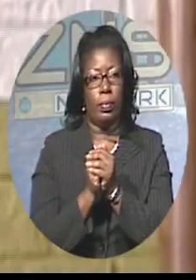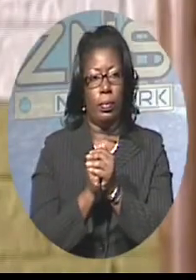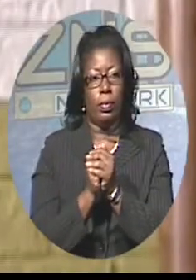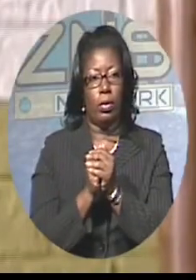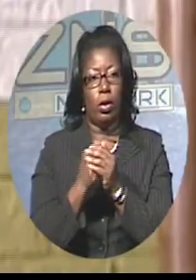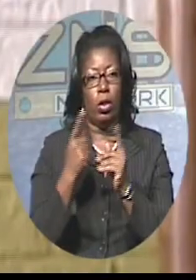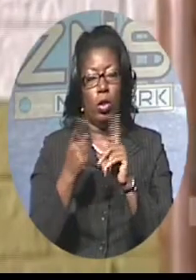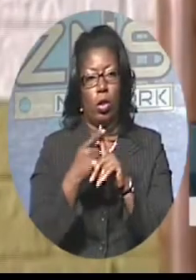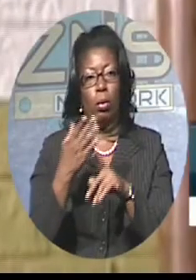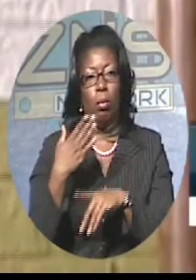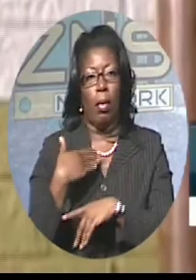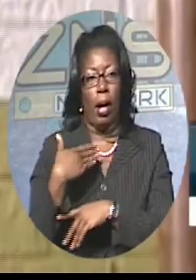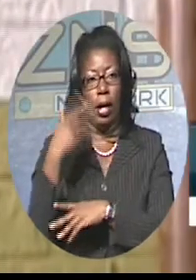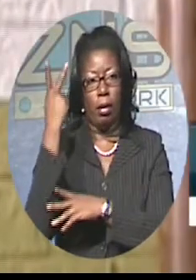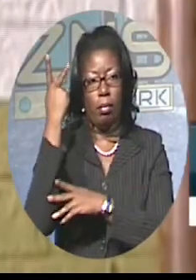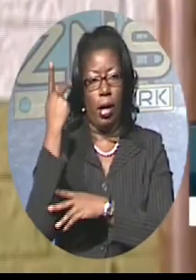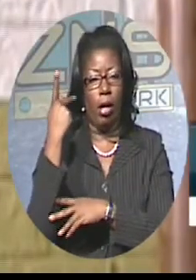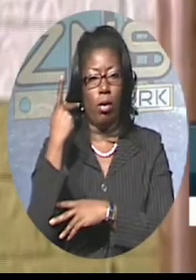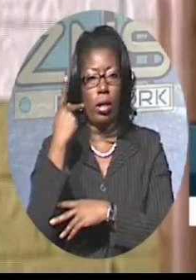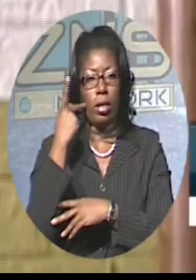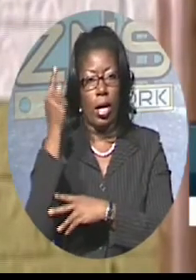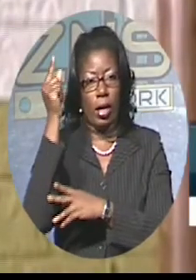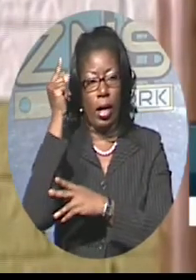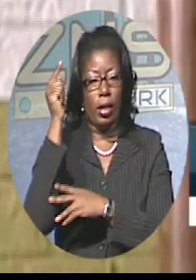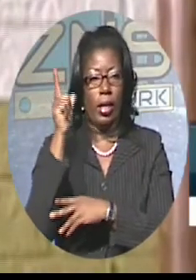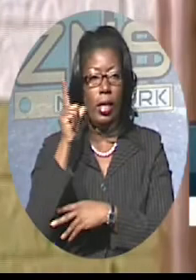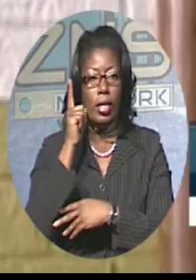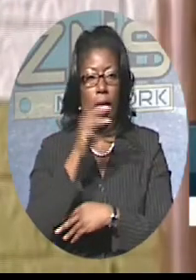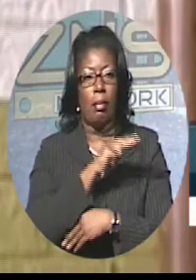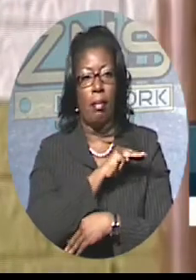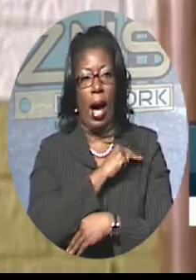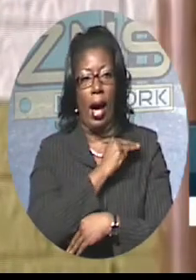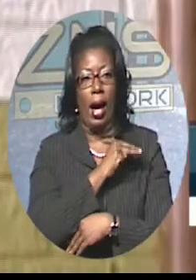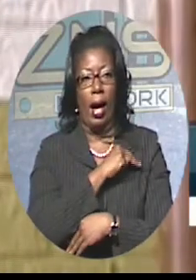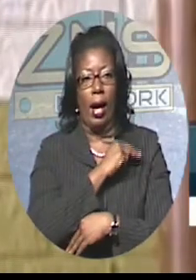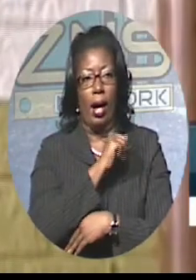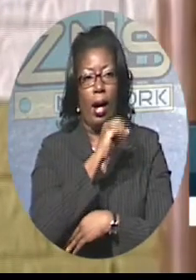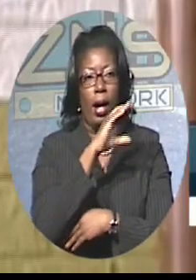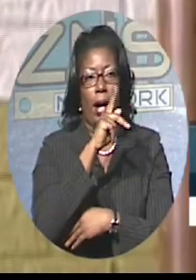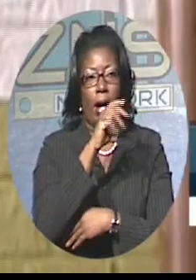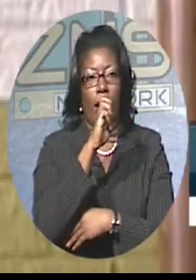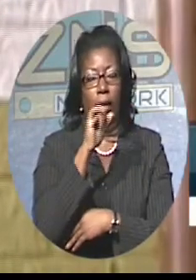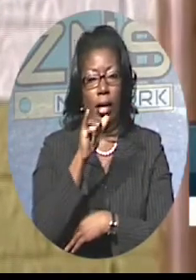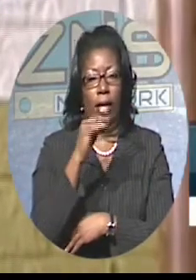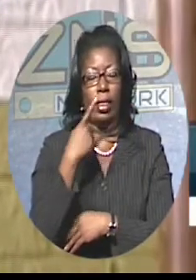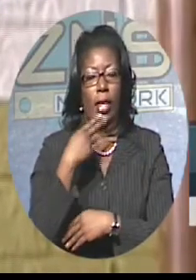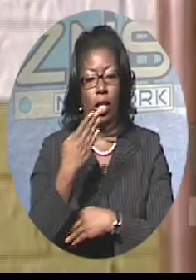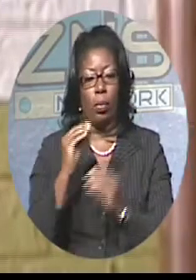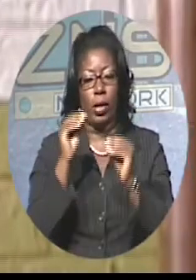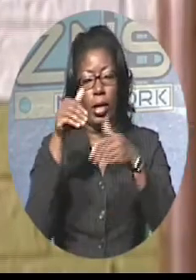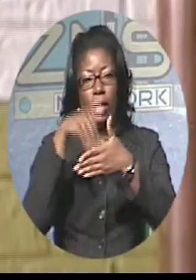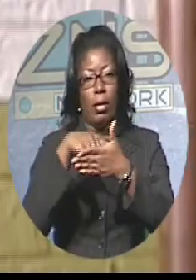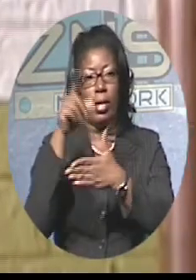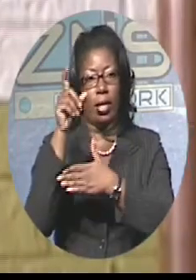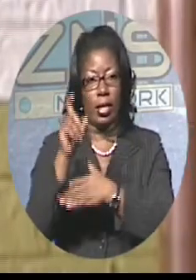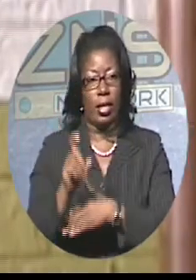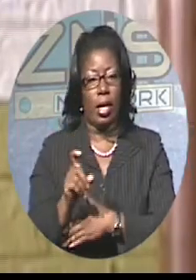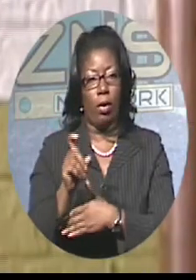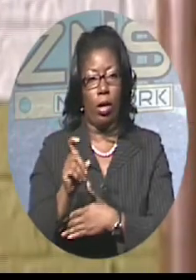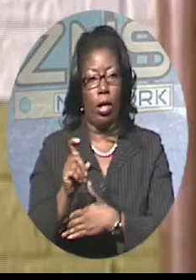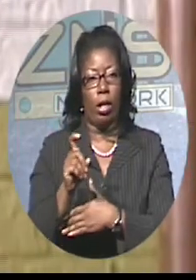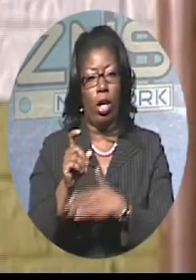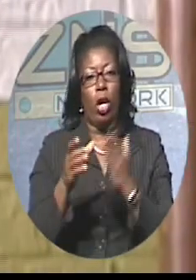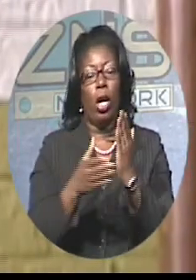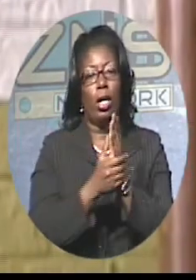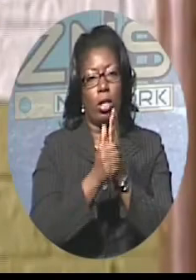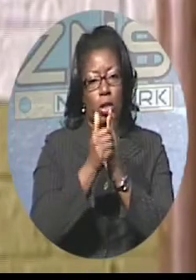To my parents, Gladstone and Daisy McPhee, thank you for instilling in me the necessary